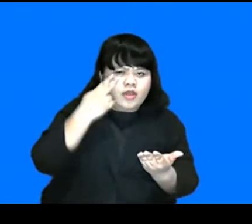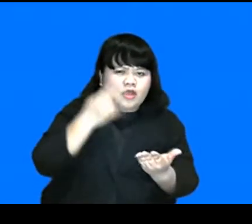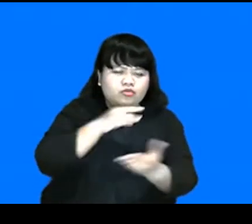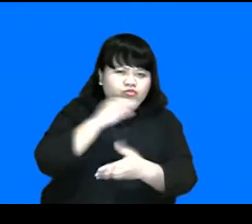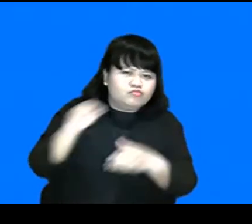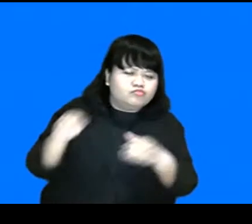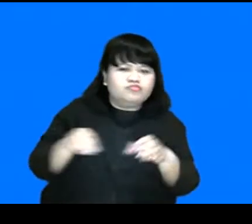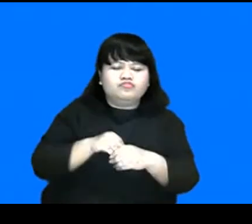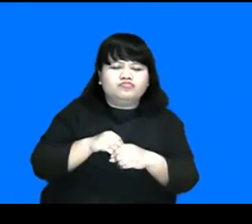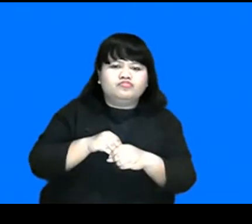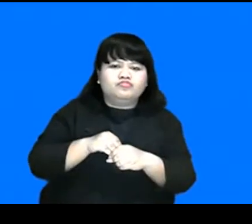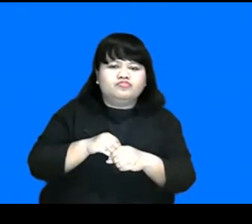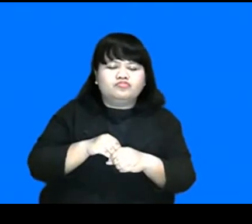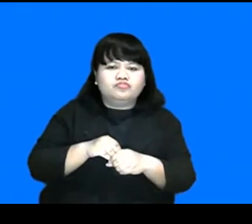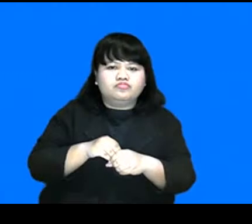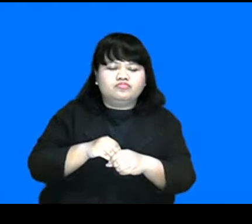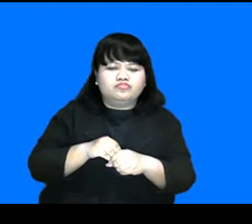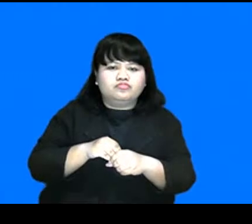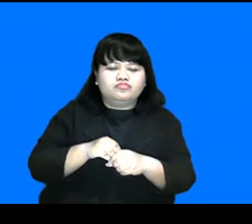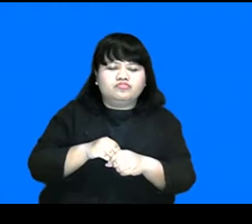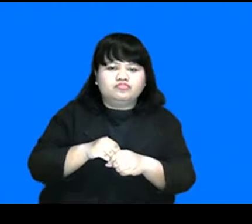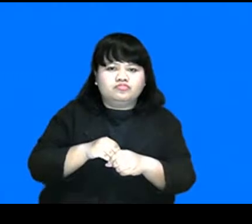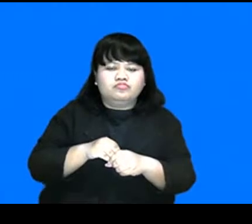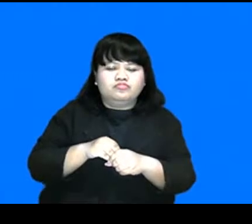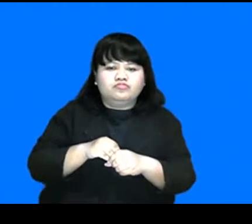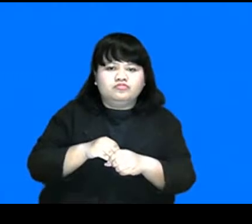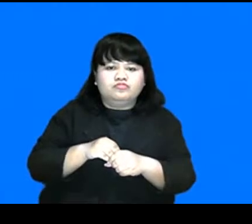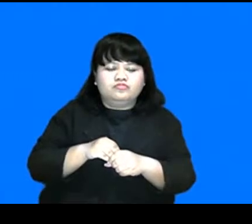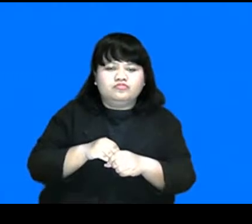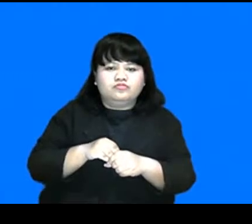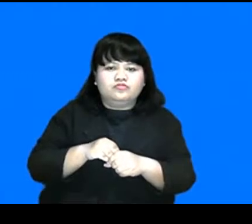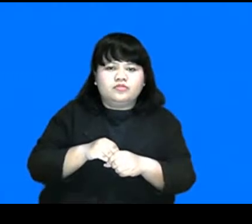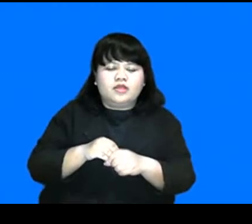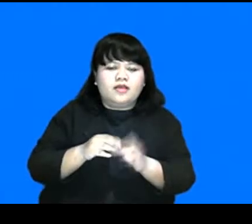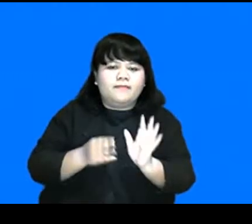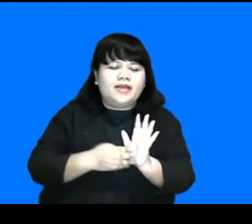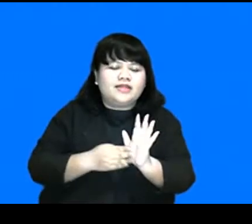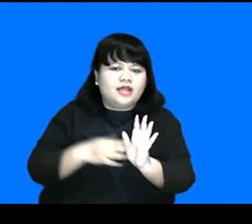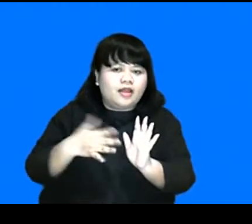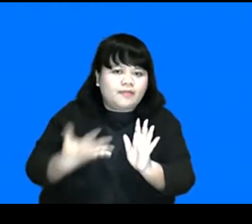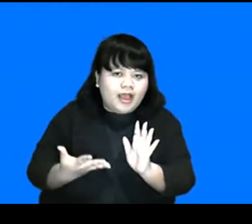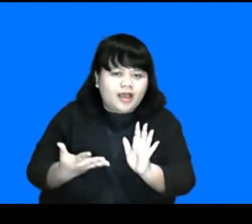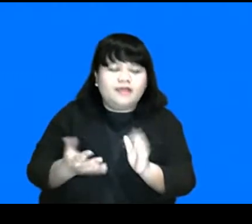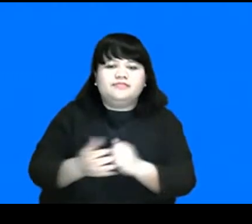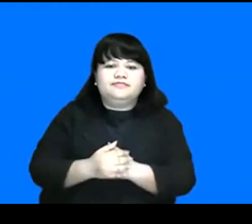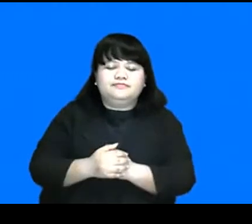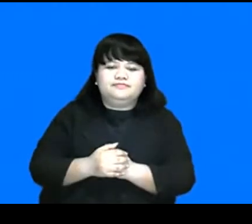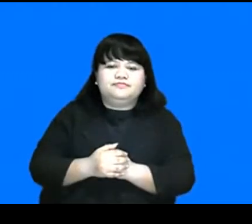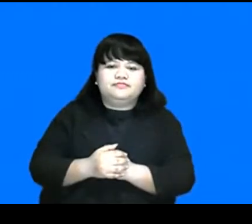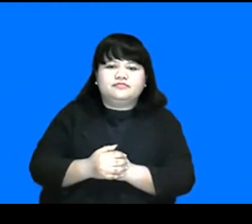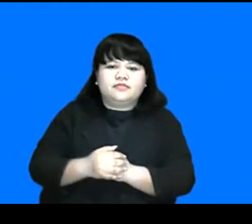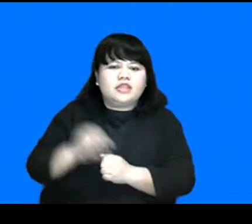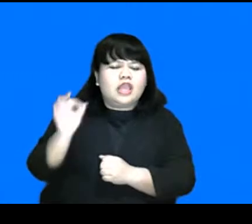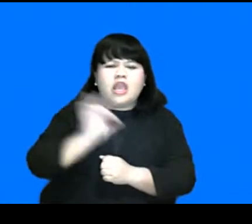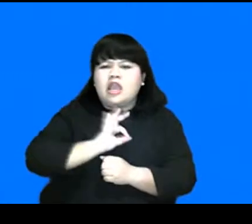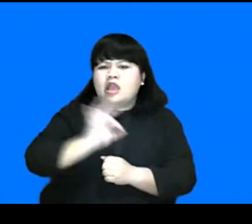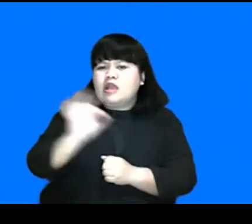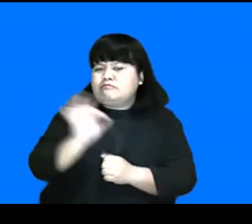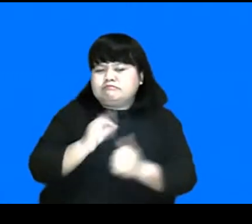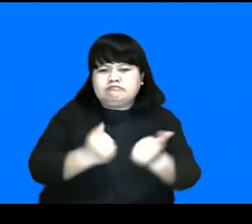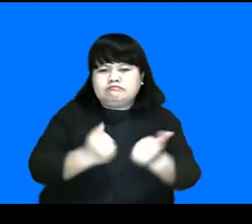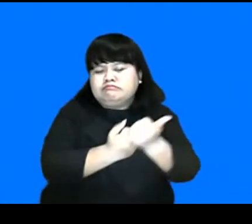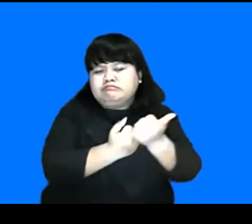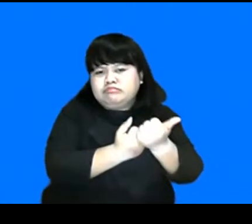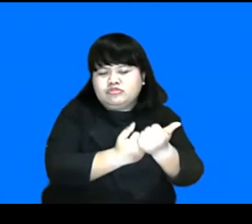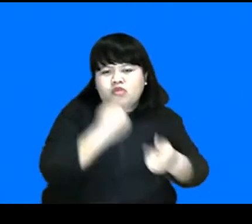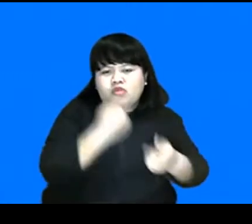hopefully, the problem though is, unlike in Indonesia, there's no political support on the part of legislators in the Philippines. In